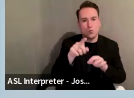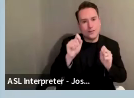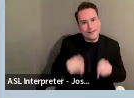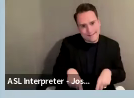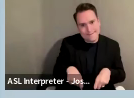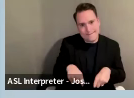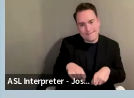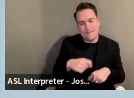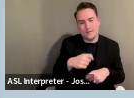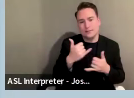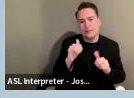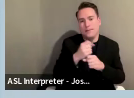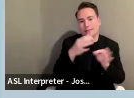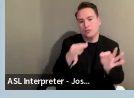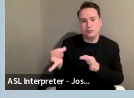capacity.